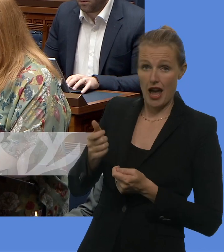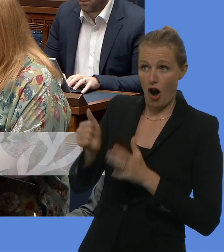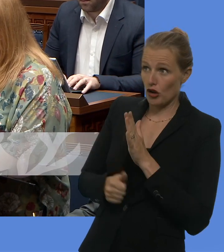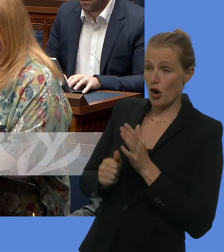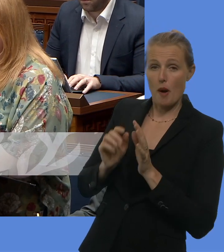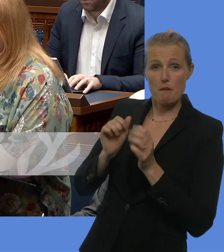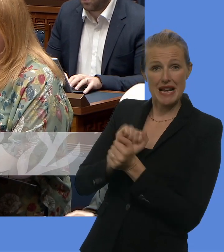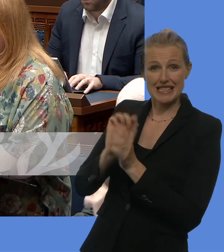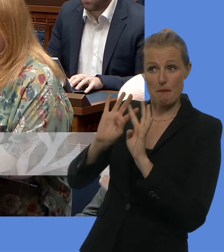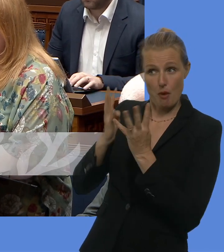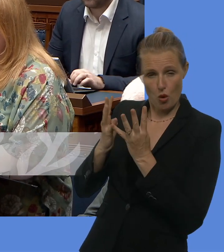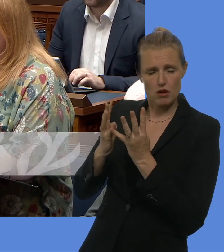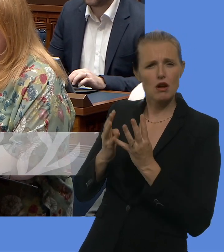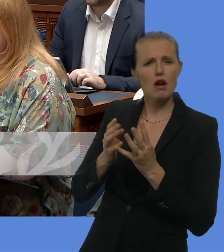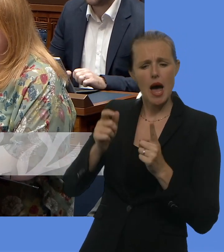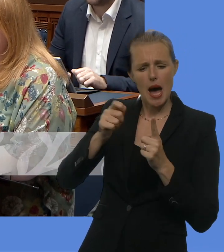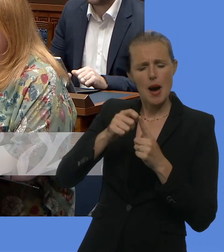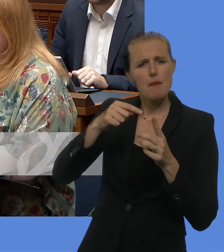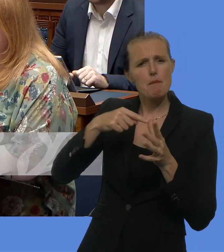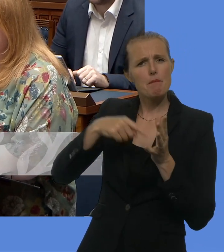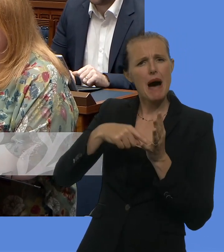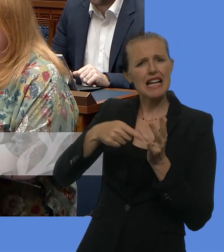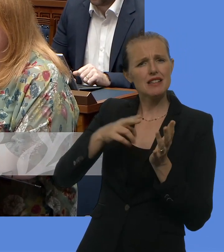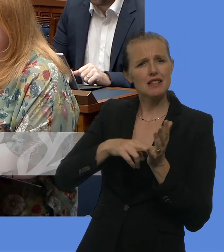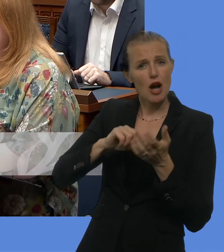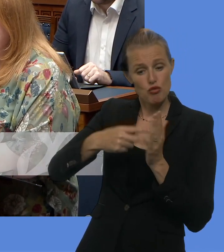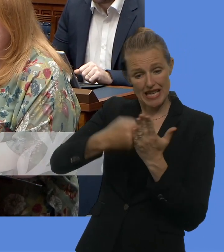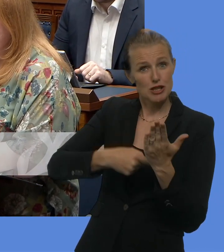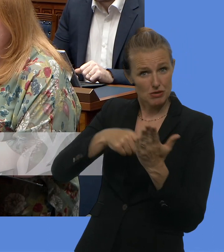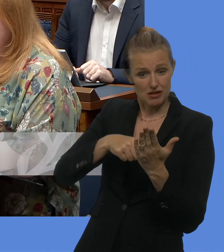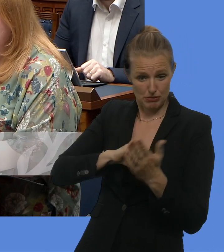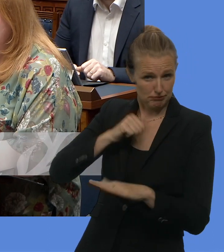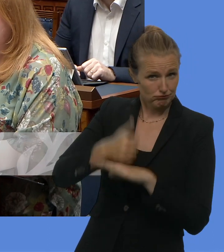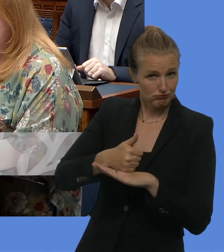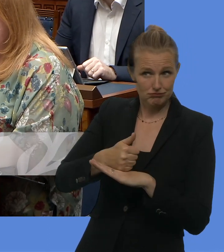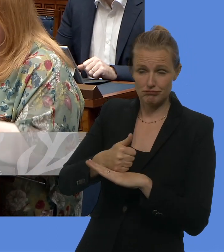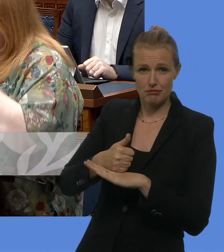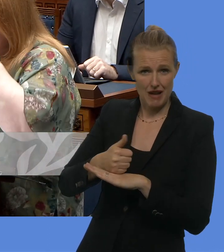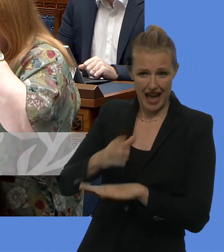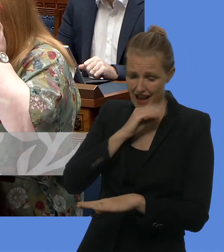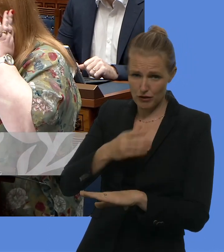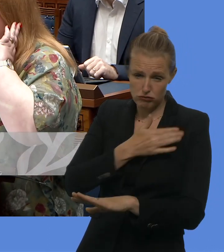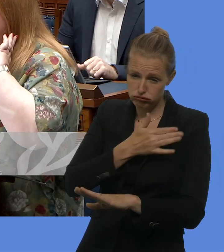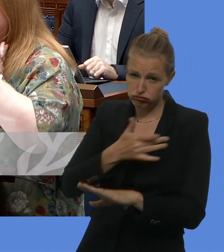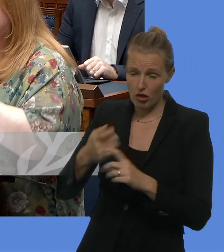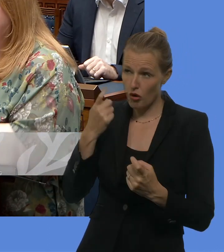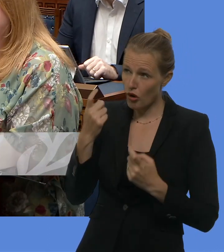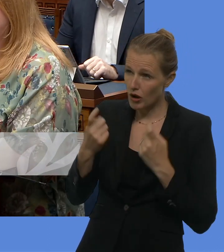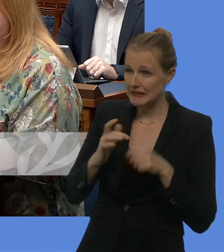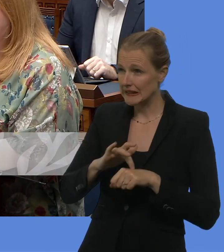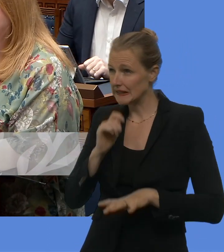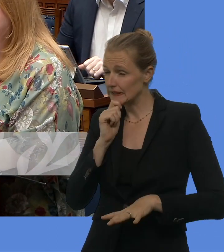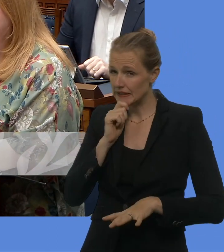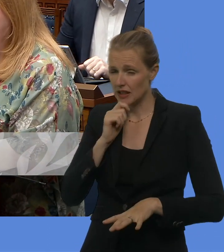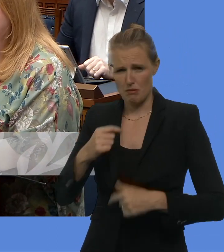Those patent arrangements were put in place after a considerable amount of thought and with a considerable amount of sensitivity. And I would be loath as Justice